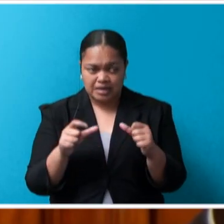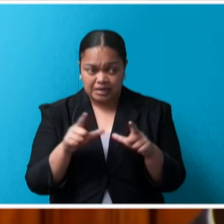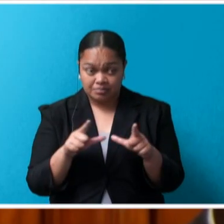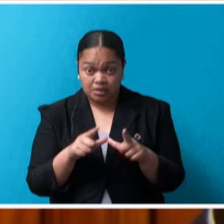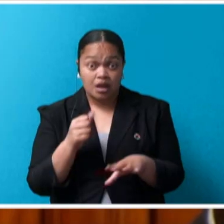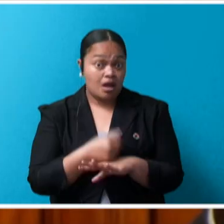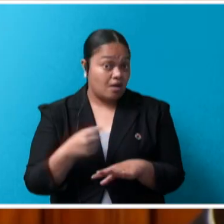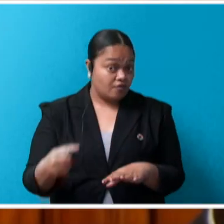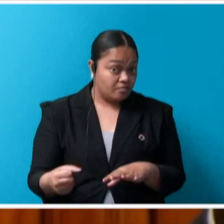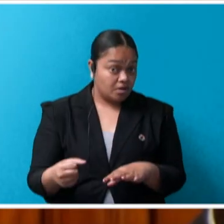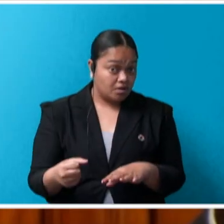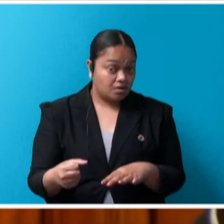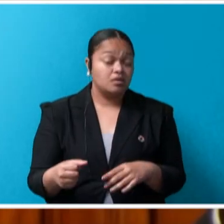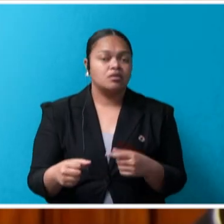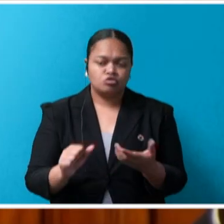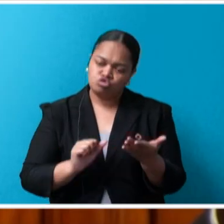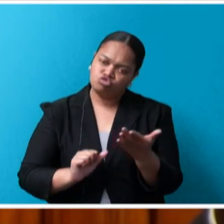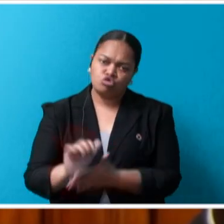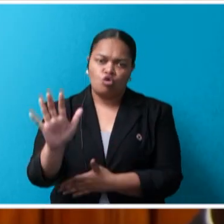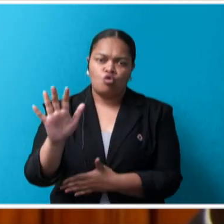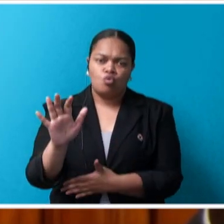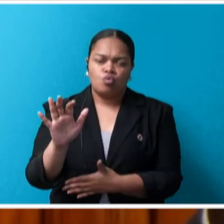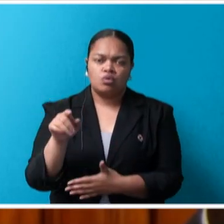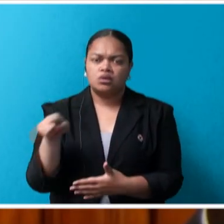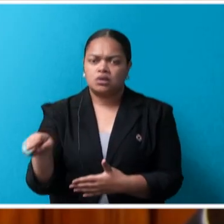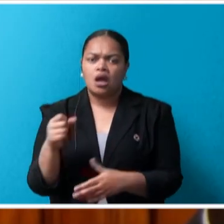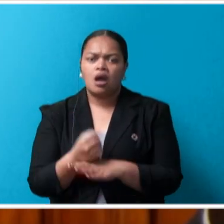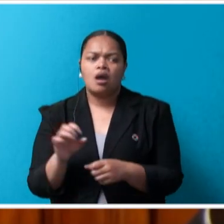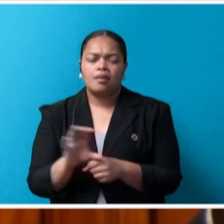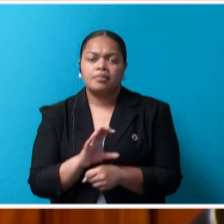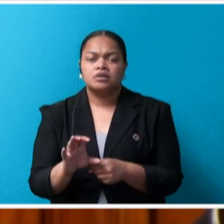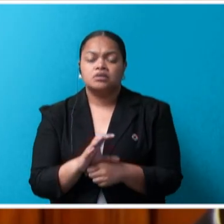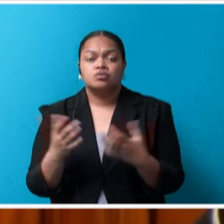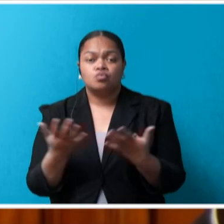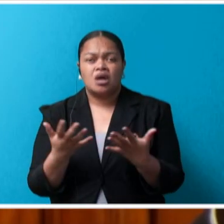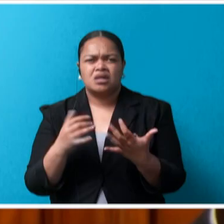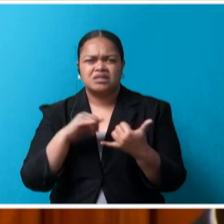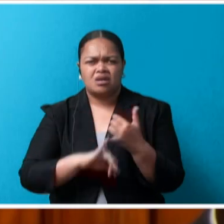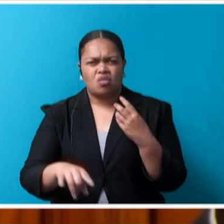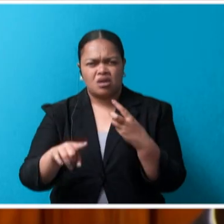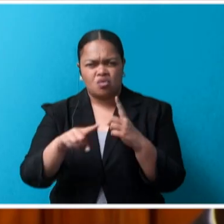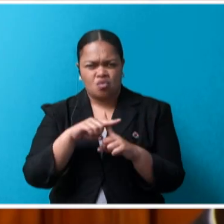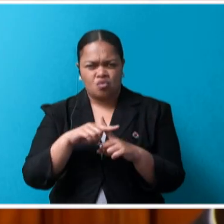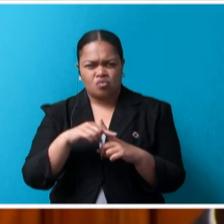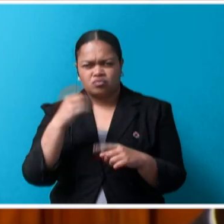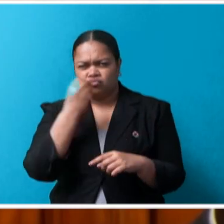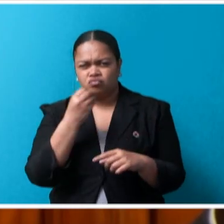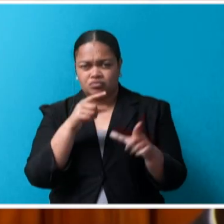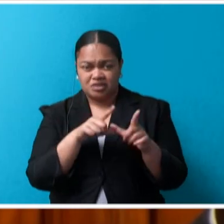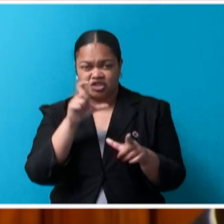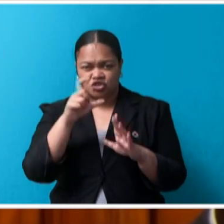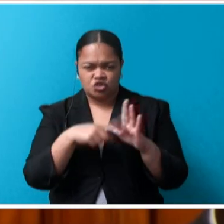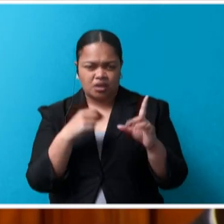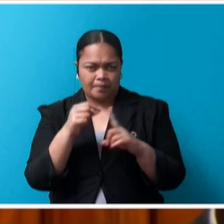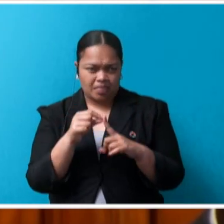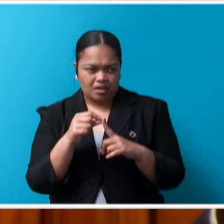government subsequently sold this company to Southern Cross Foods, a subsidiary of Sija Patel Group. While the sale itself forms